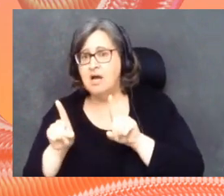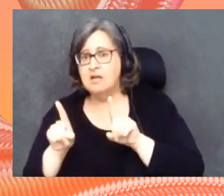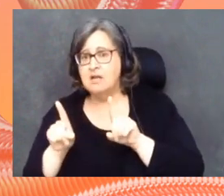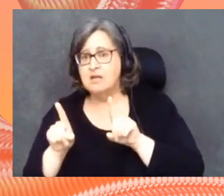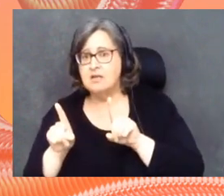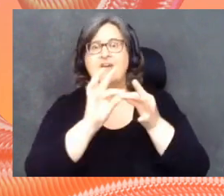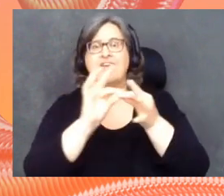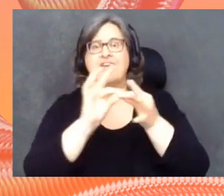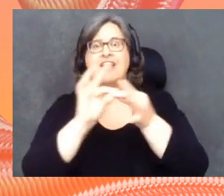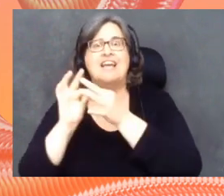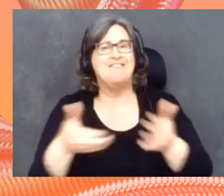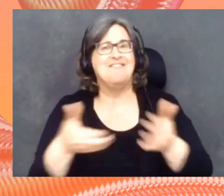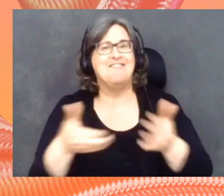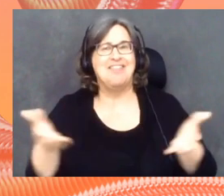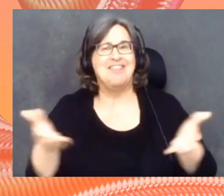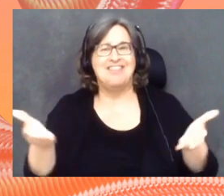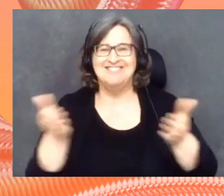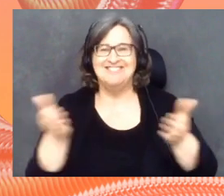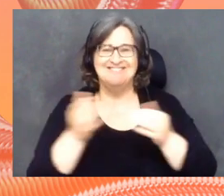everything.